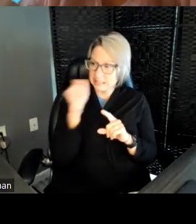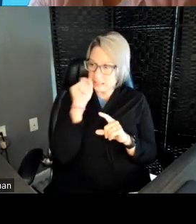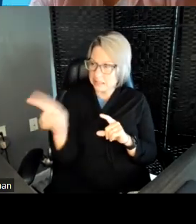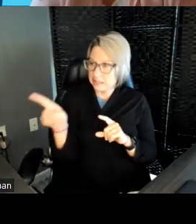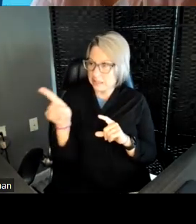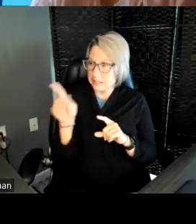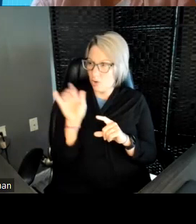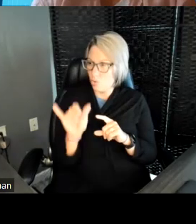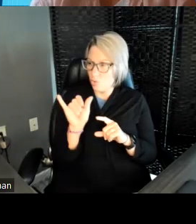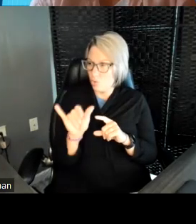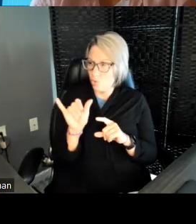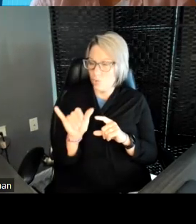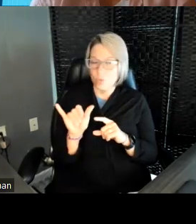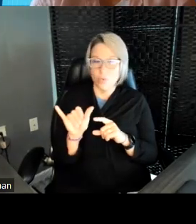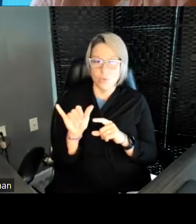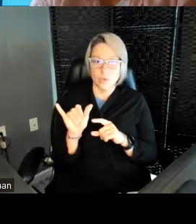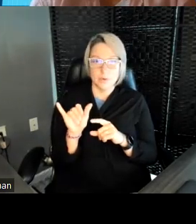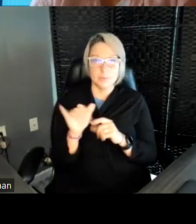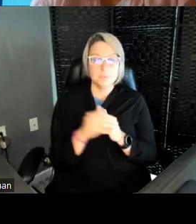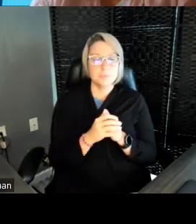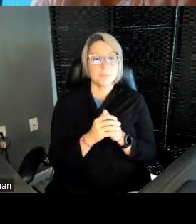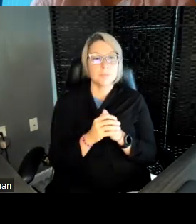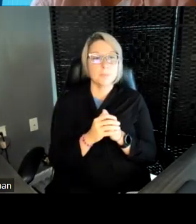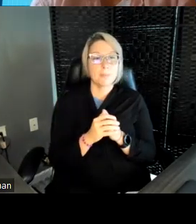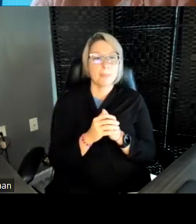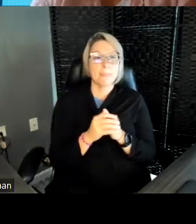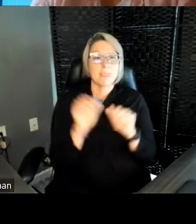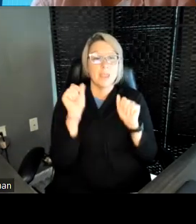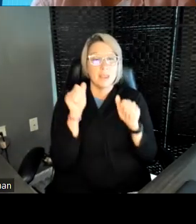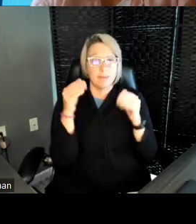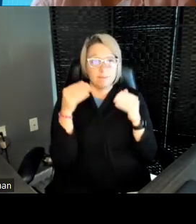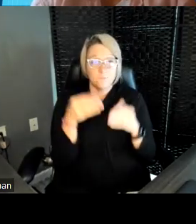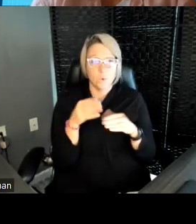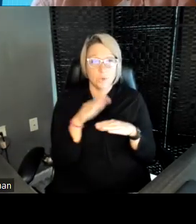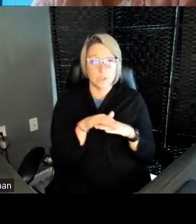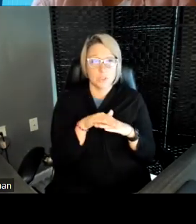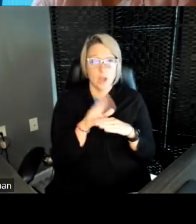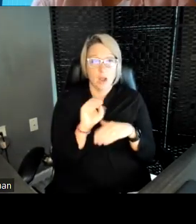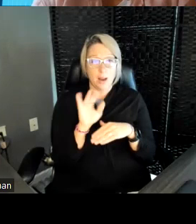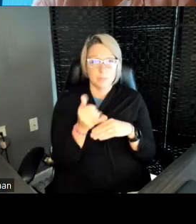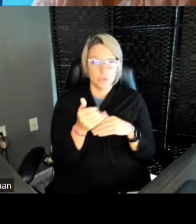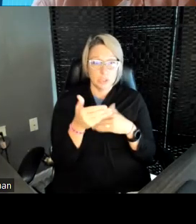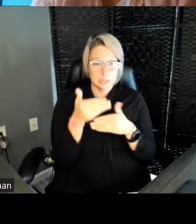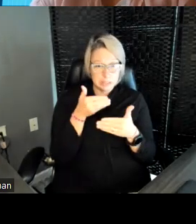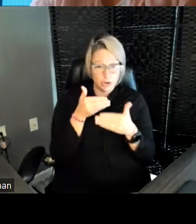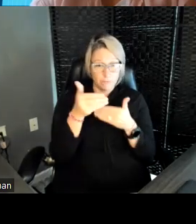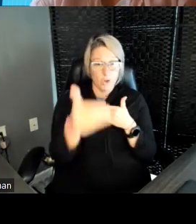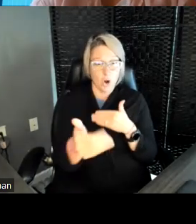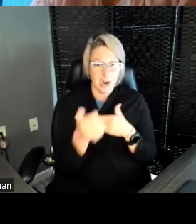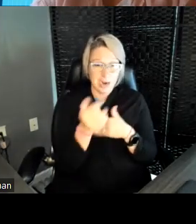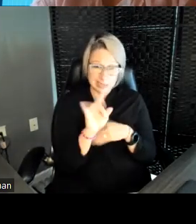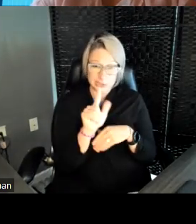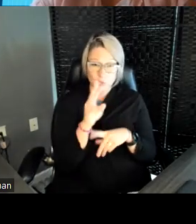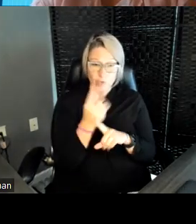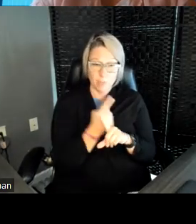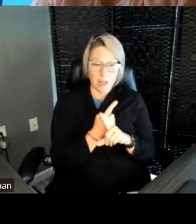of a person from that distance, able to focus on an object near and far, 18 to 24 months. And I'll show